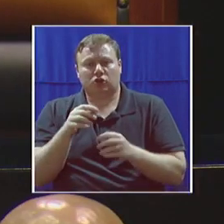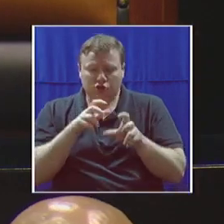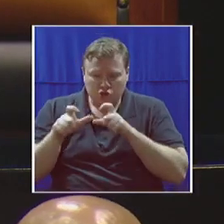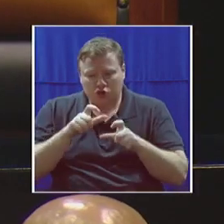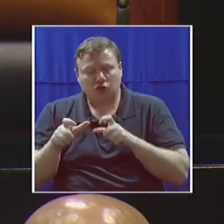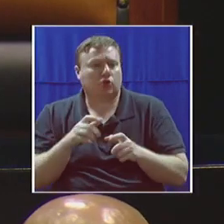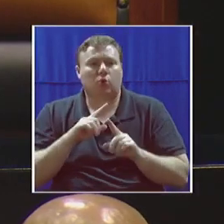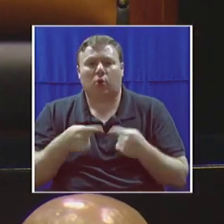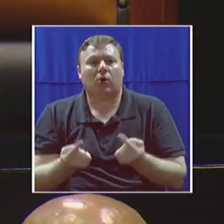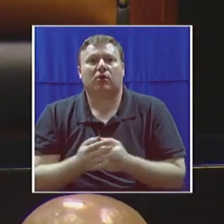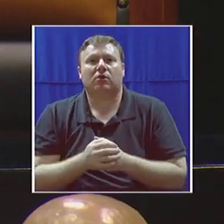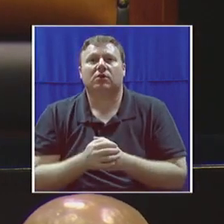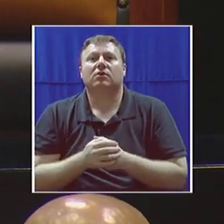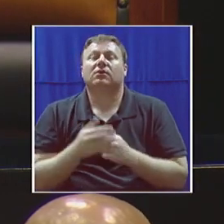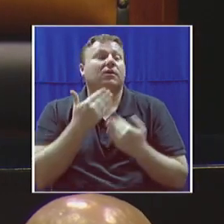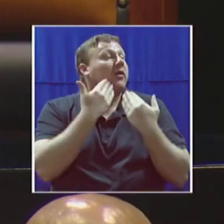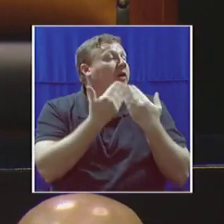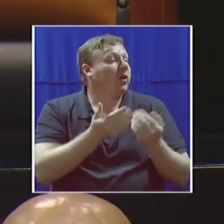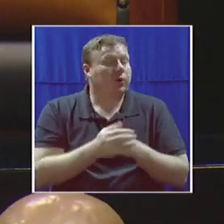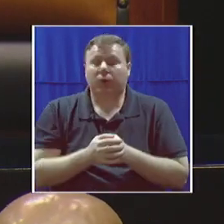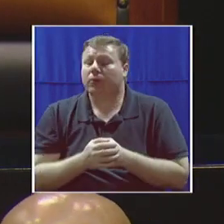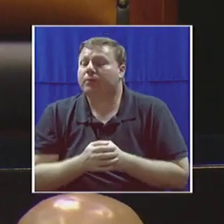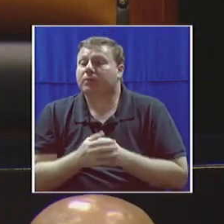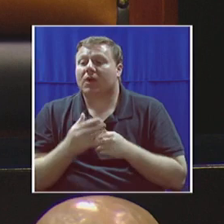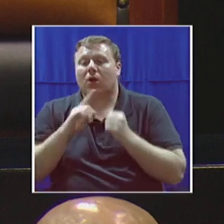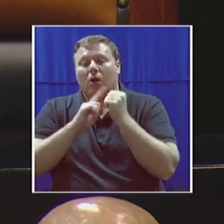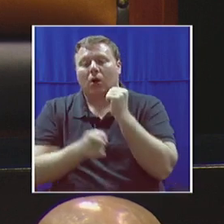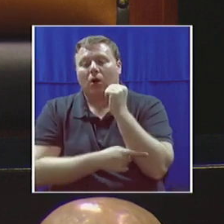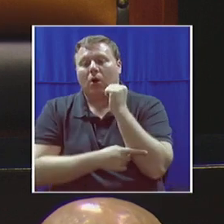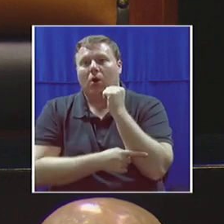you uh the last question will come